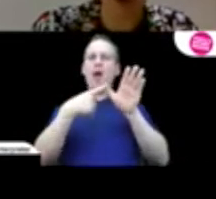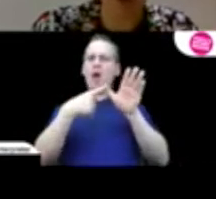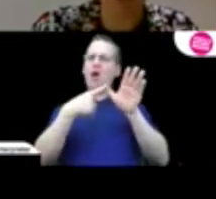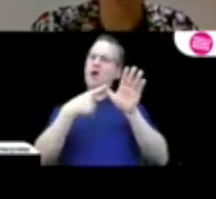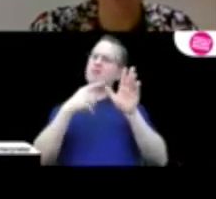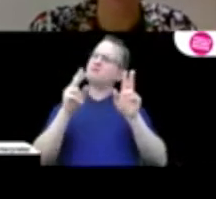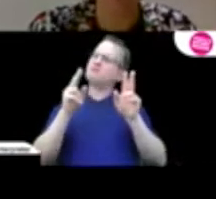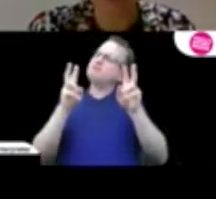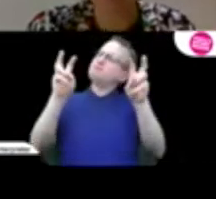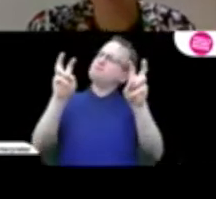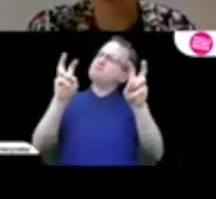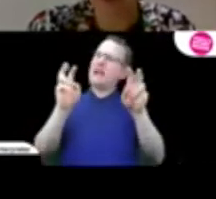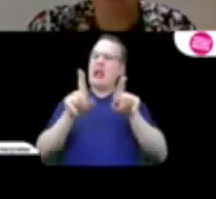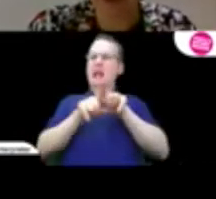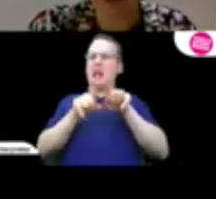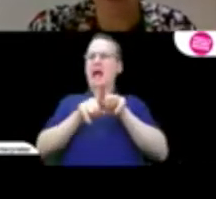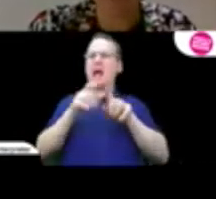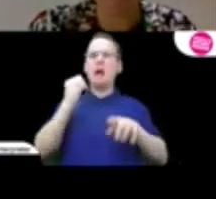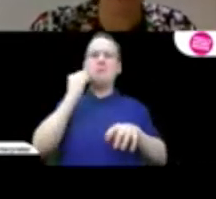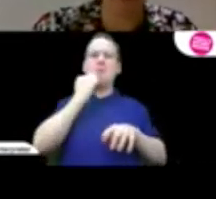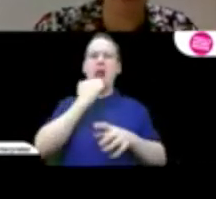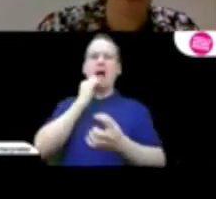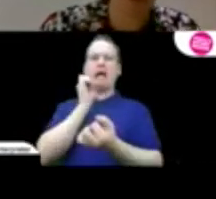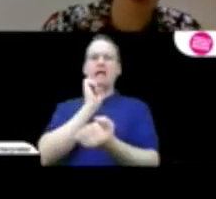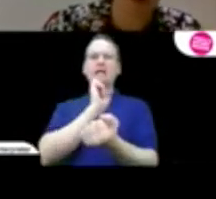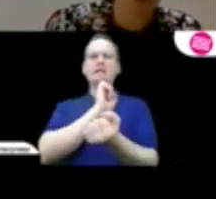as a typical Black slave name.